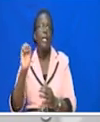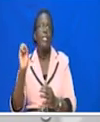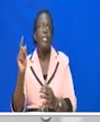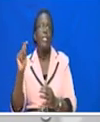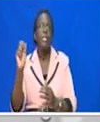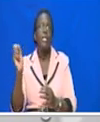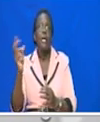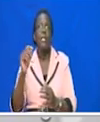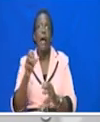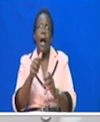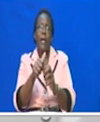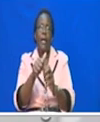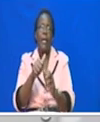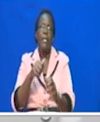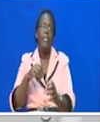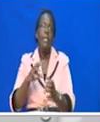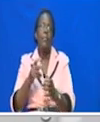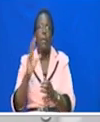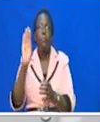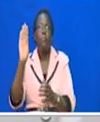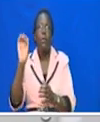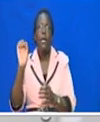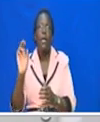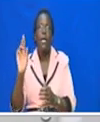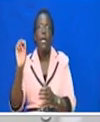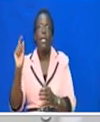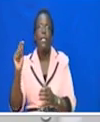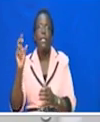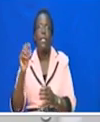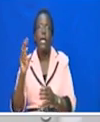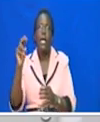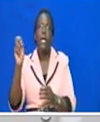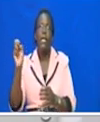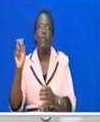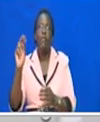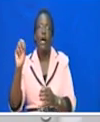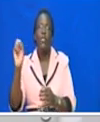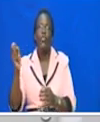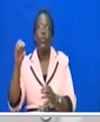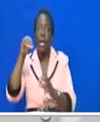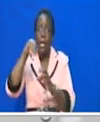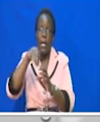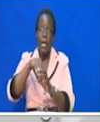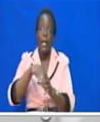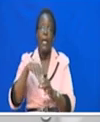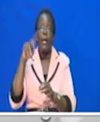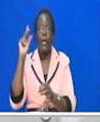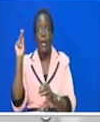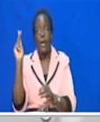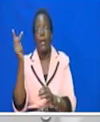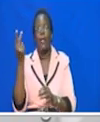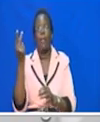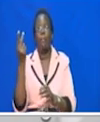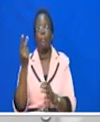against British invasion in Kenya. I repeat, identify 5 causes of the